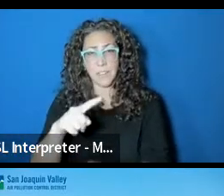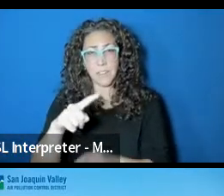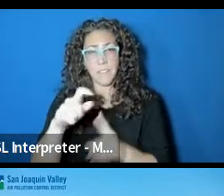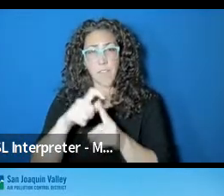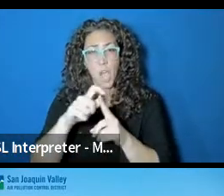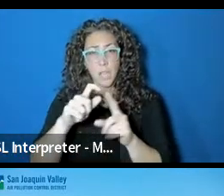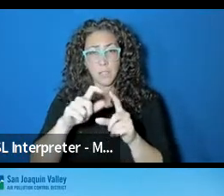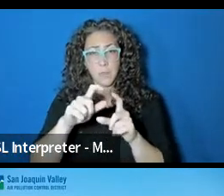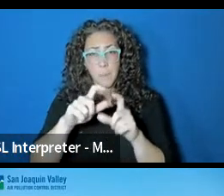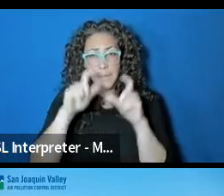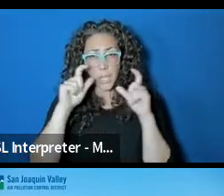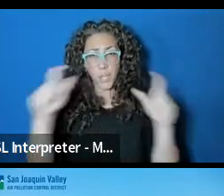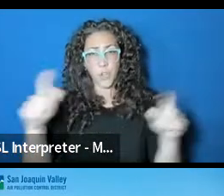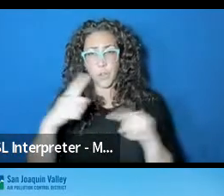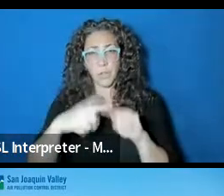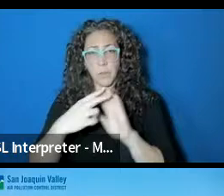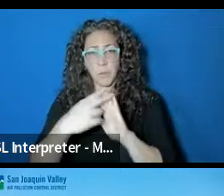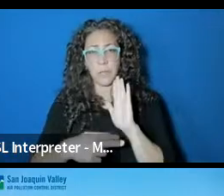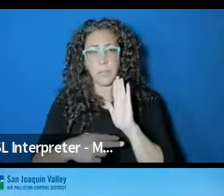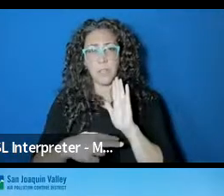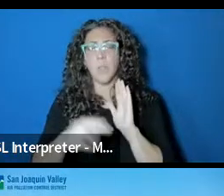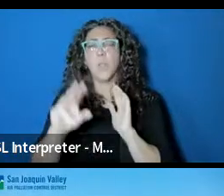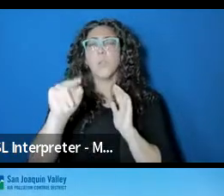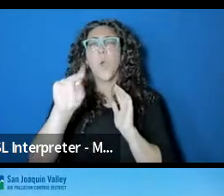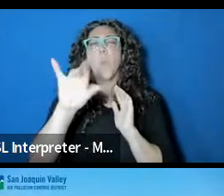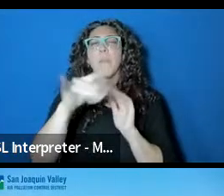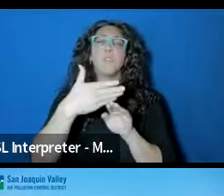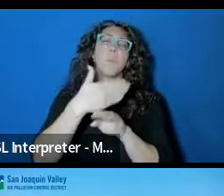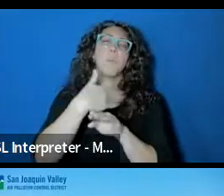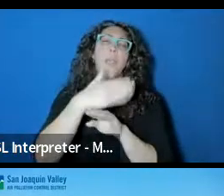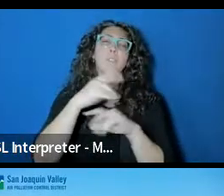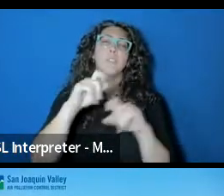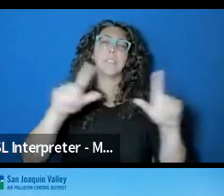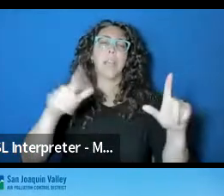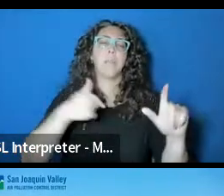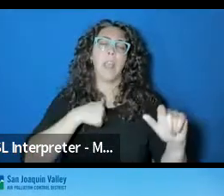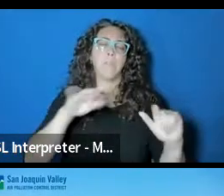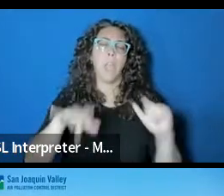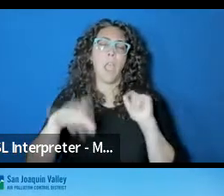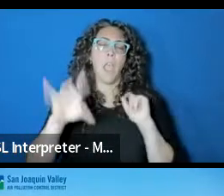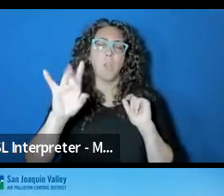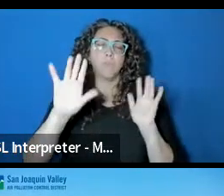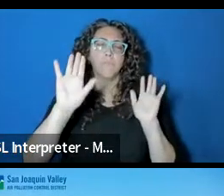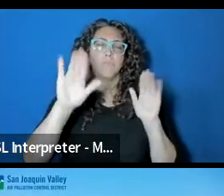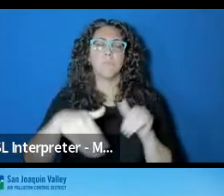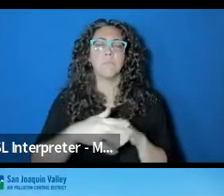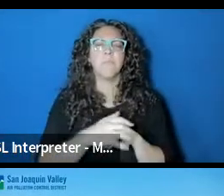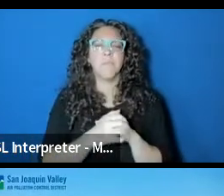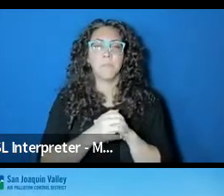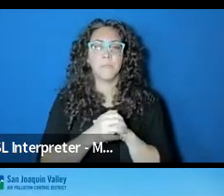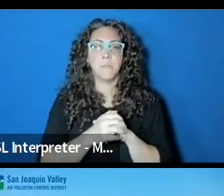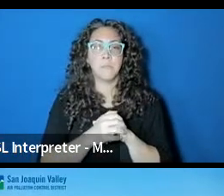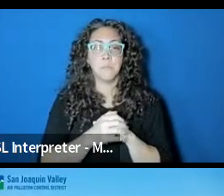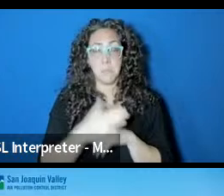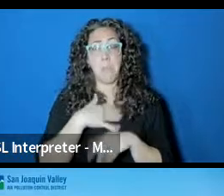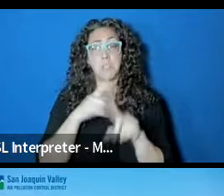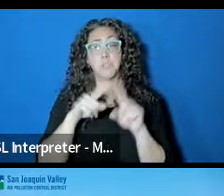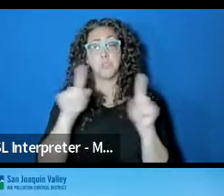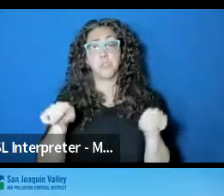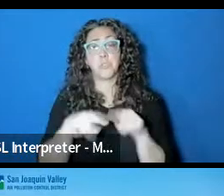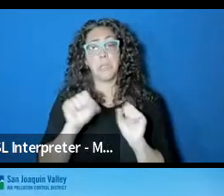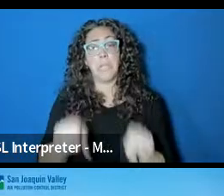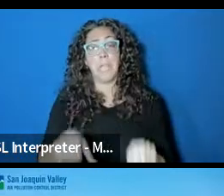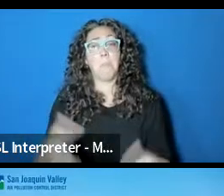in on? No, that was for the prior slide, and I actually okay. found my screen could enlarge in it, so who knew?